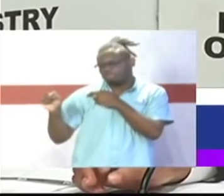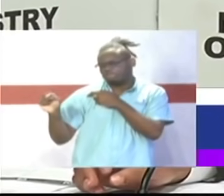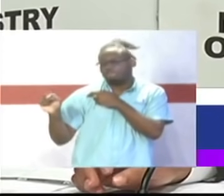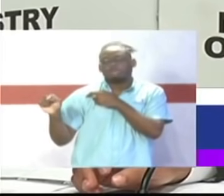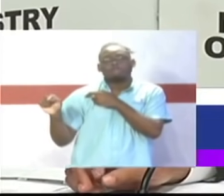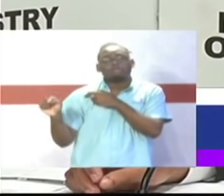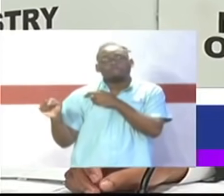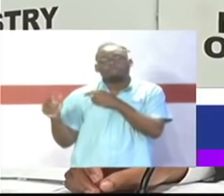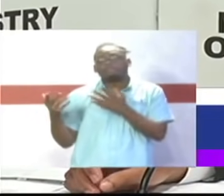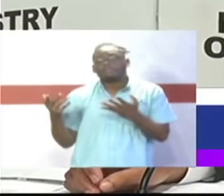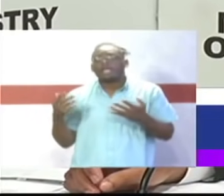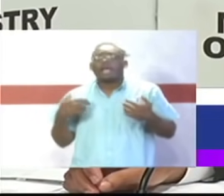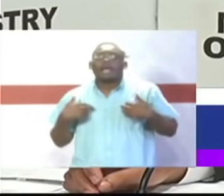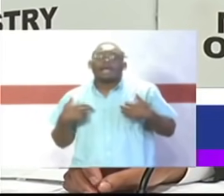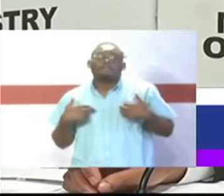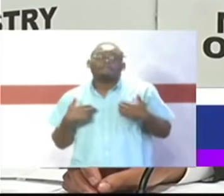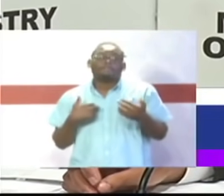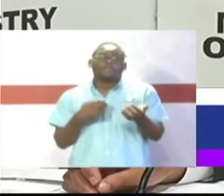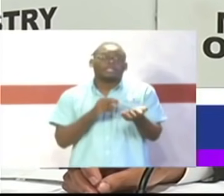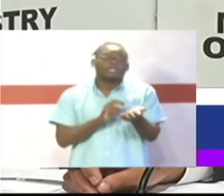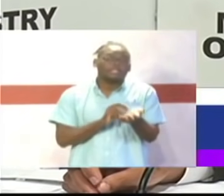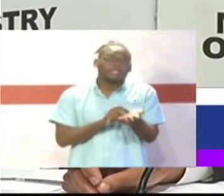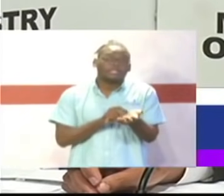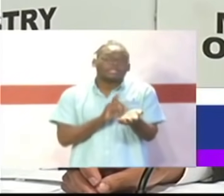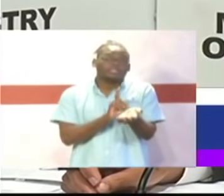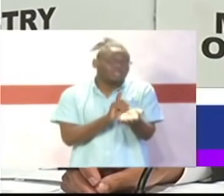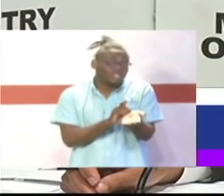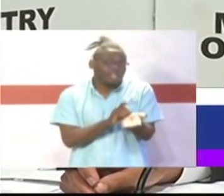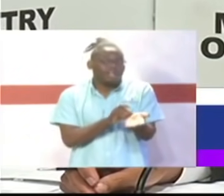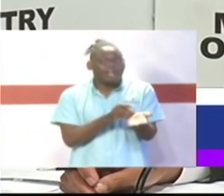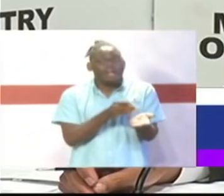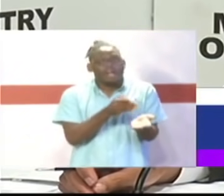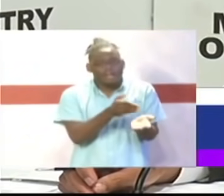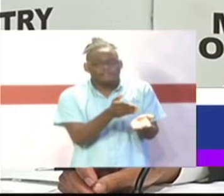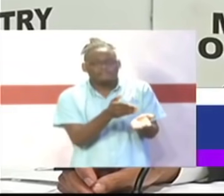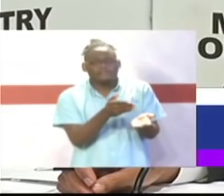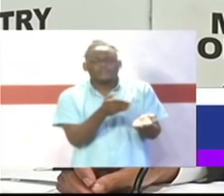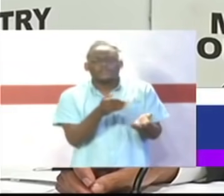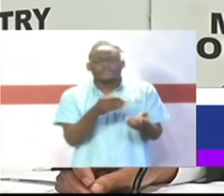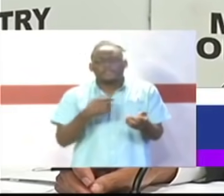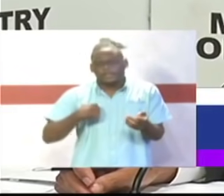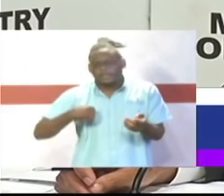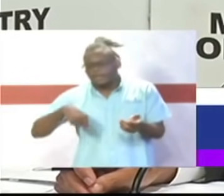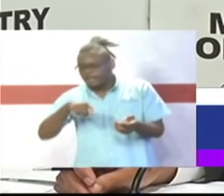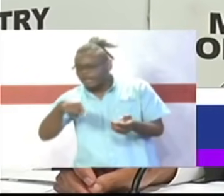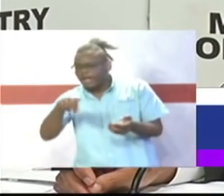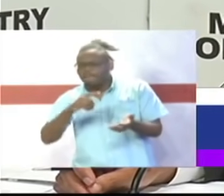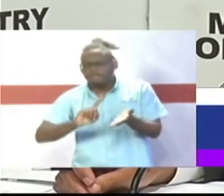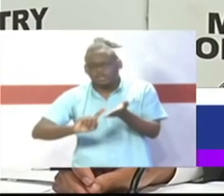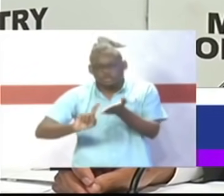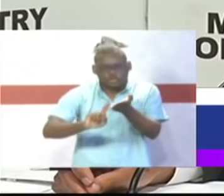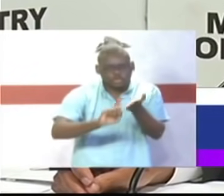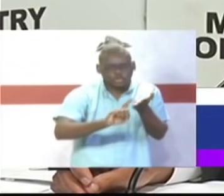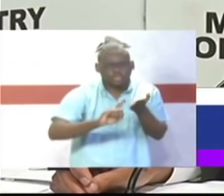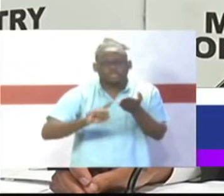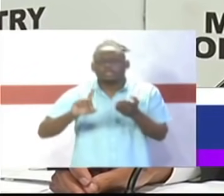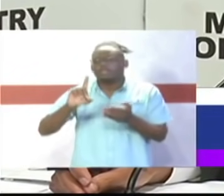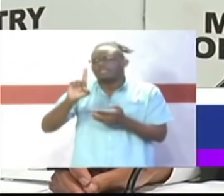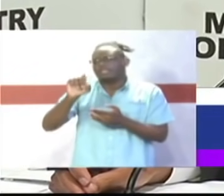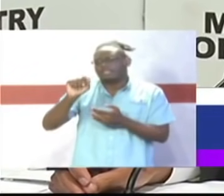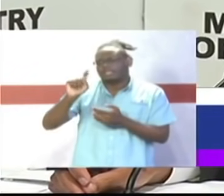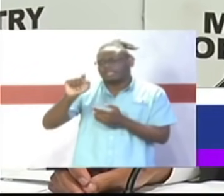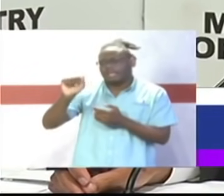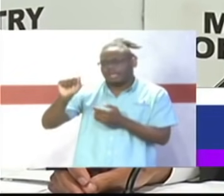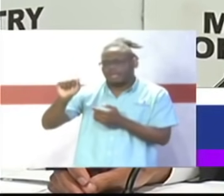have nurses as well as a physician assigned to them. So they are doing the collation of that data. However, my CMOHs provide